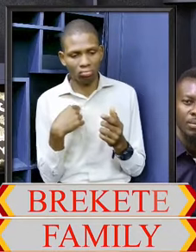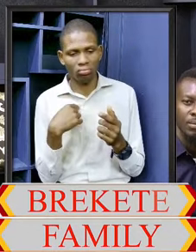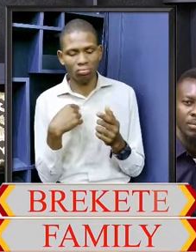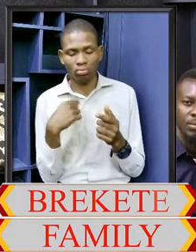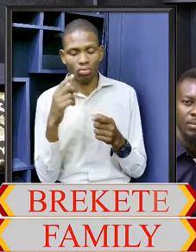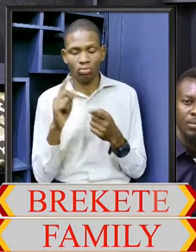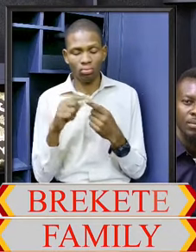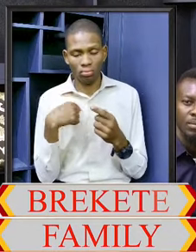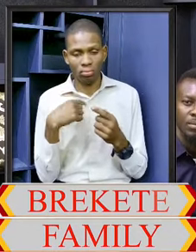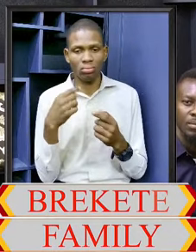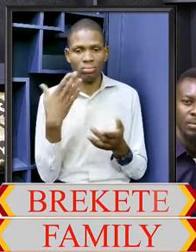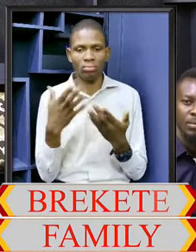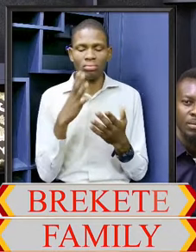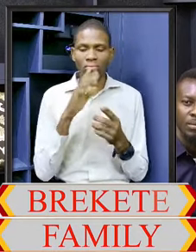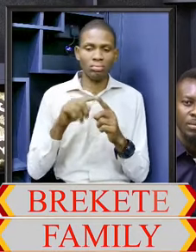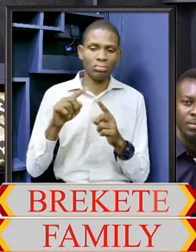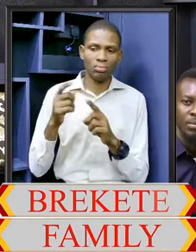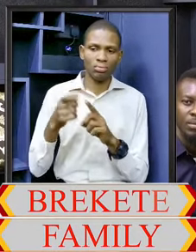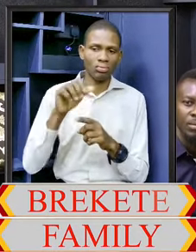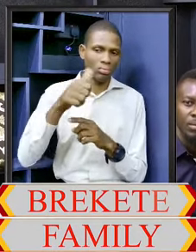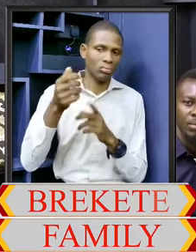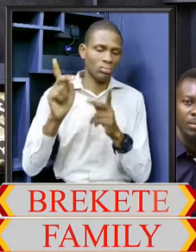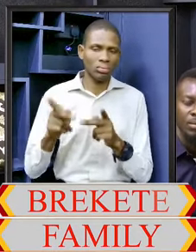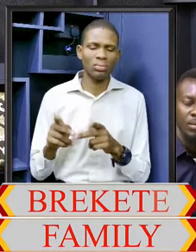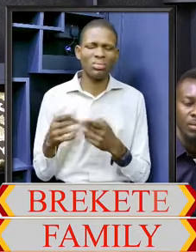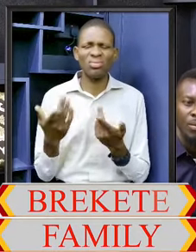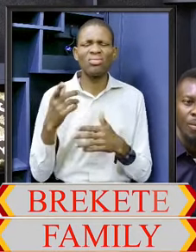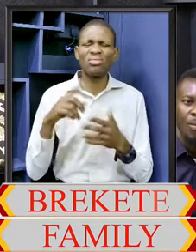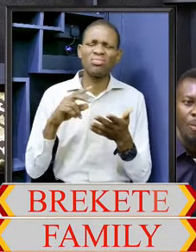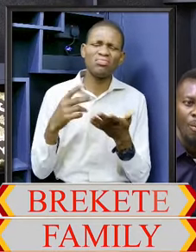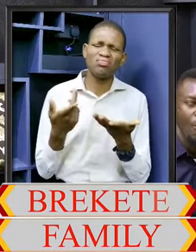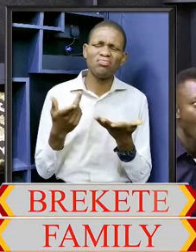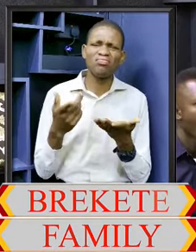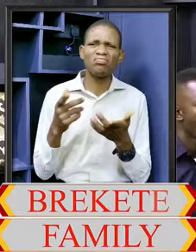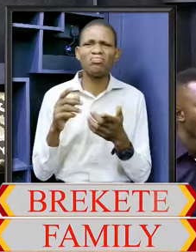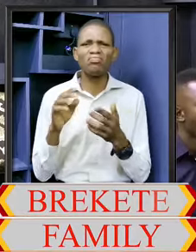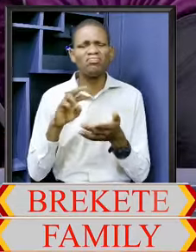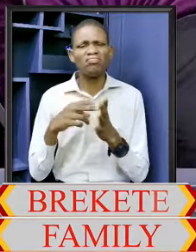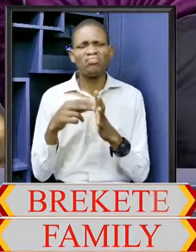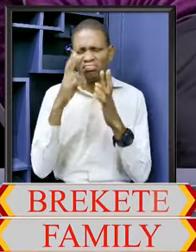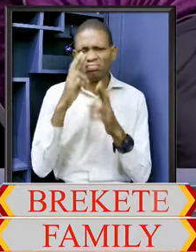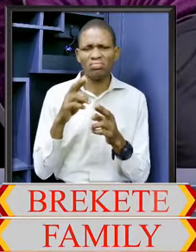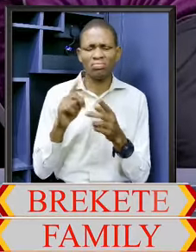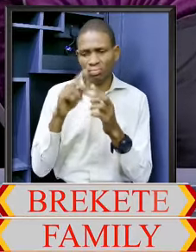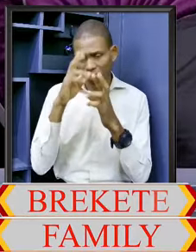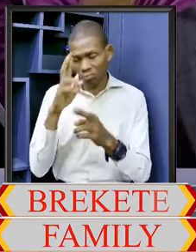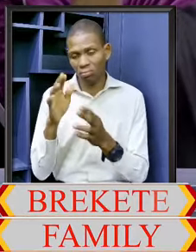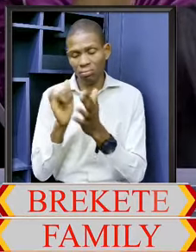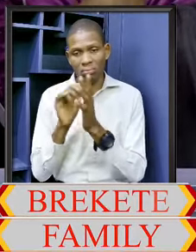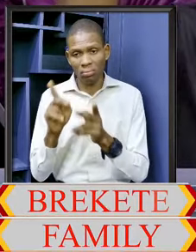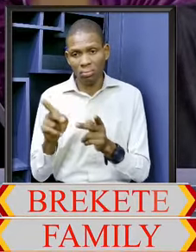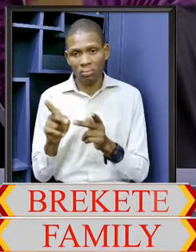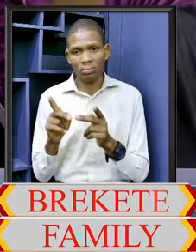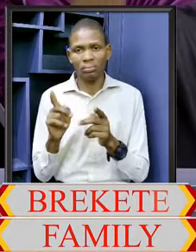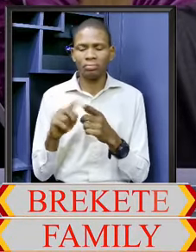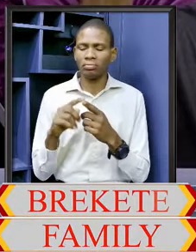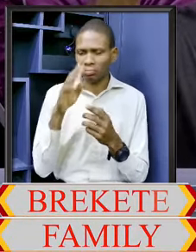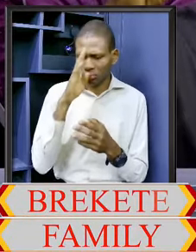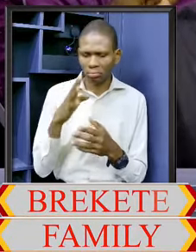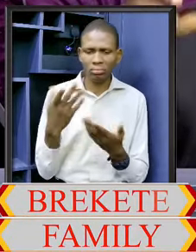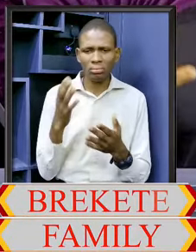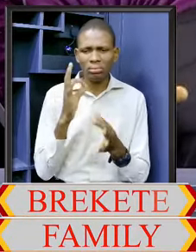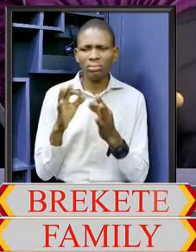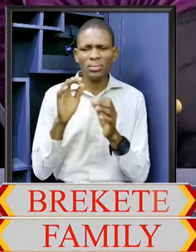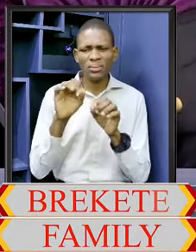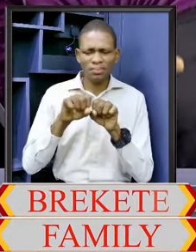that word down. Does it mean I should greet him when I see him? Does it mean I should respond to maybe his request faster? So if you break all these complex words into